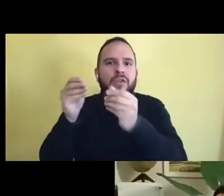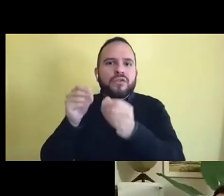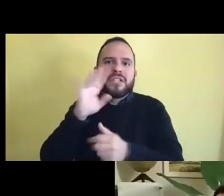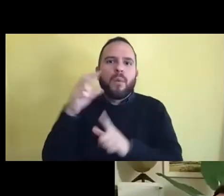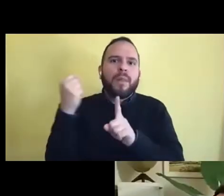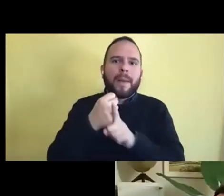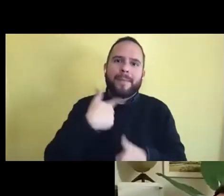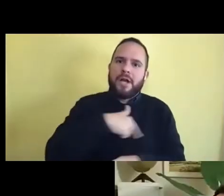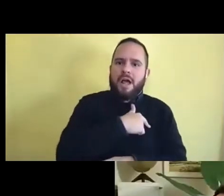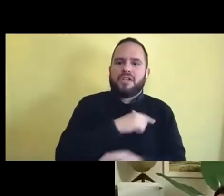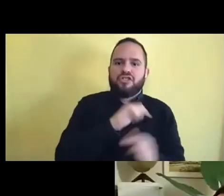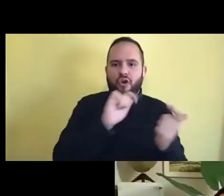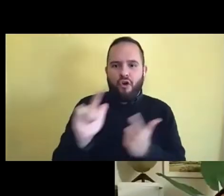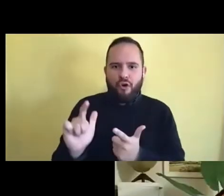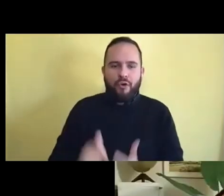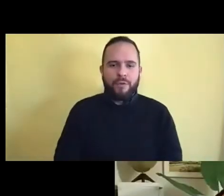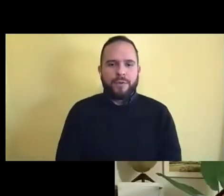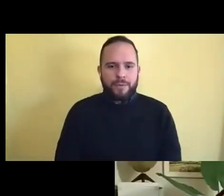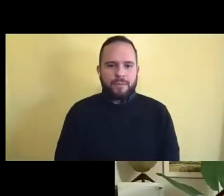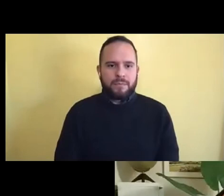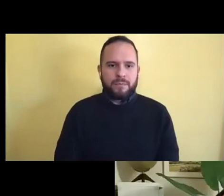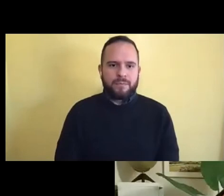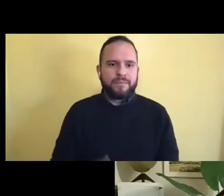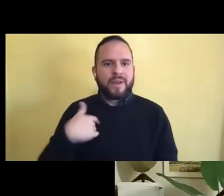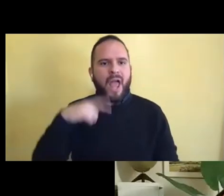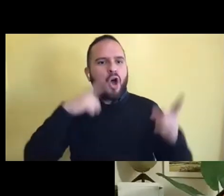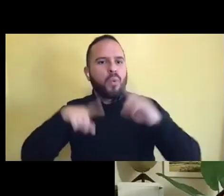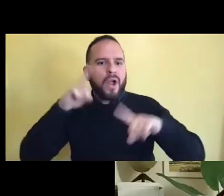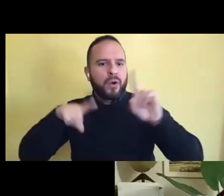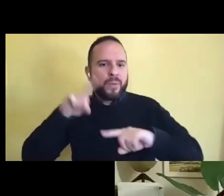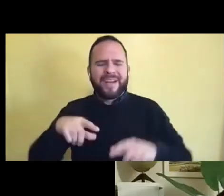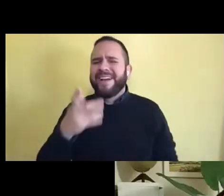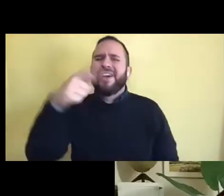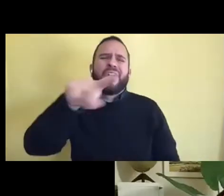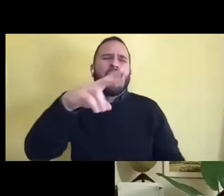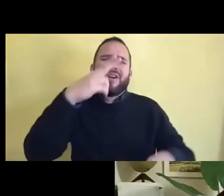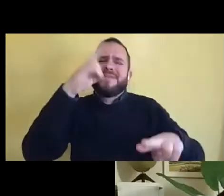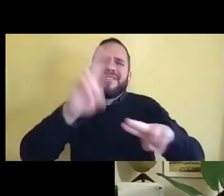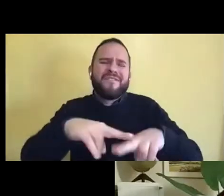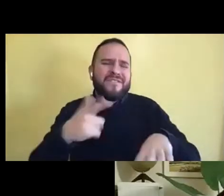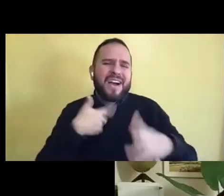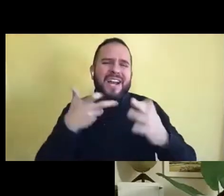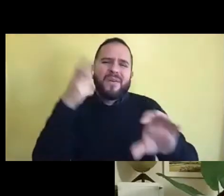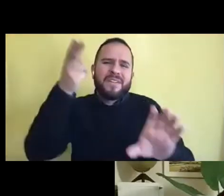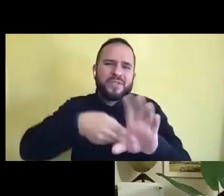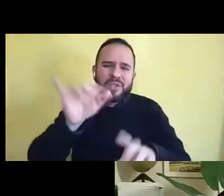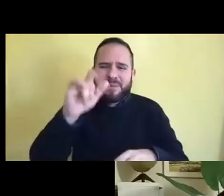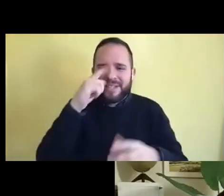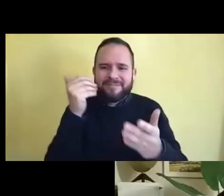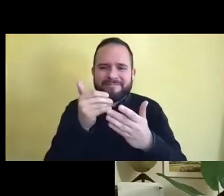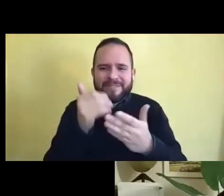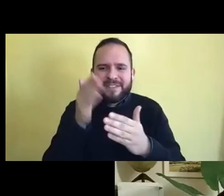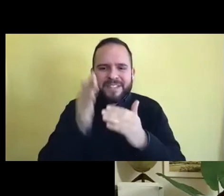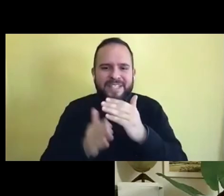question. I agree. So I agree. you guys are having so much fun. I'm just going to jump in here because we're getting towards the end.